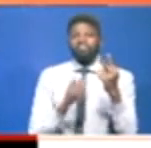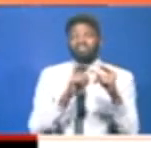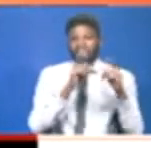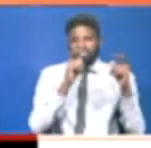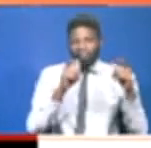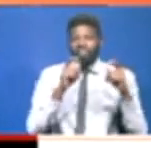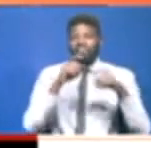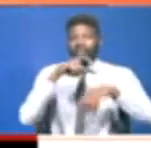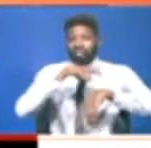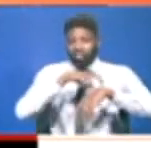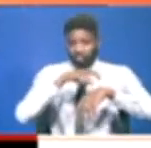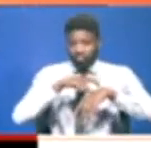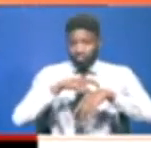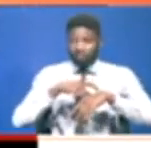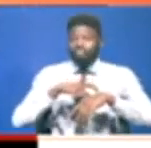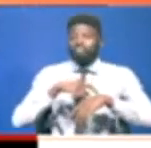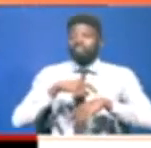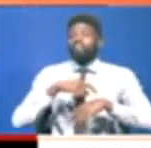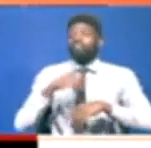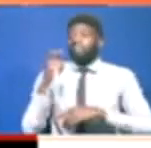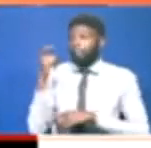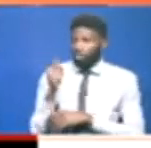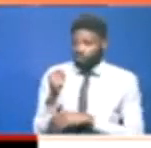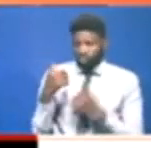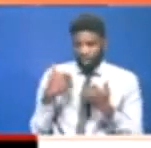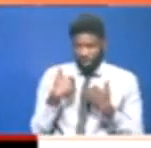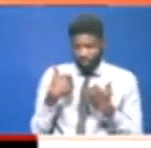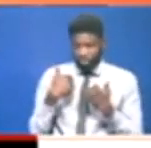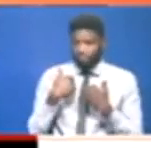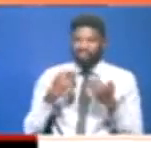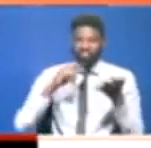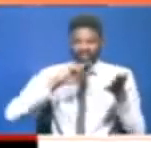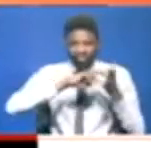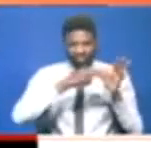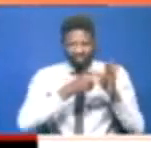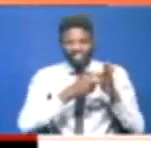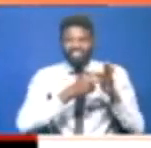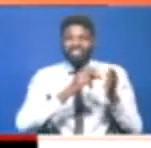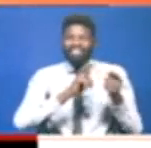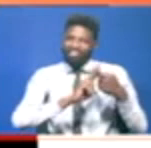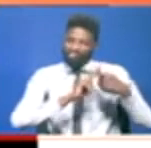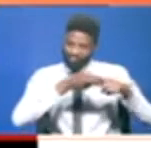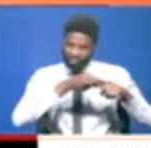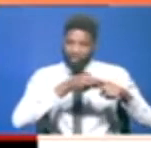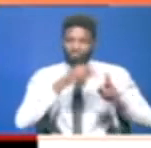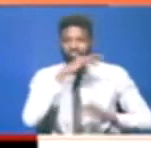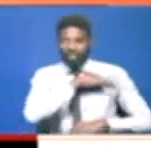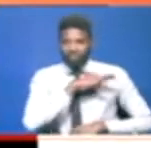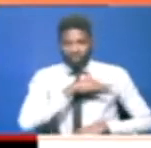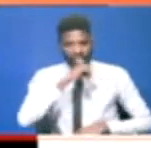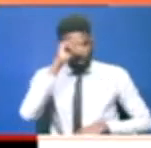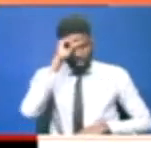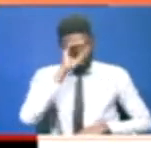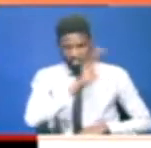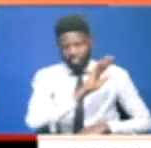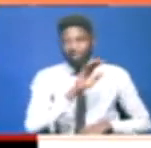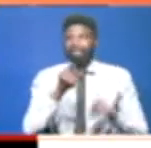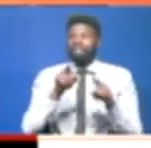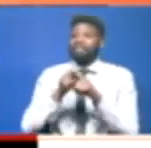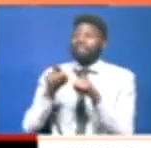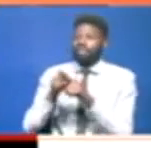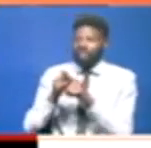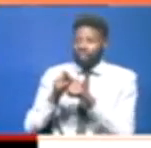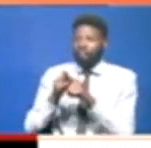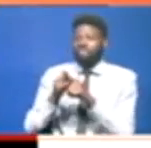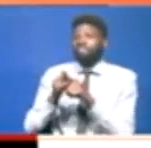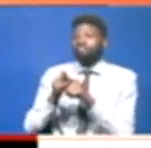benefit, uh-huh, which is purely now the one that the government has been running, and we have the defined contribution, the DB and